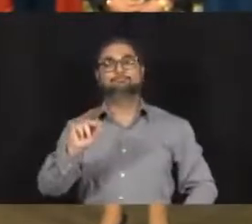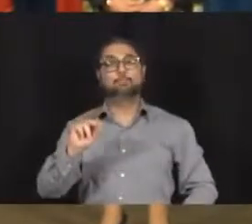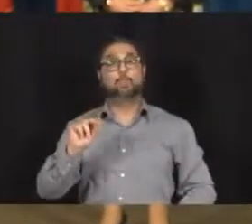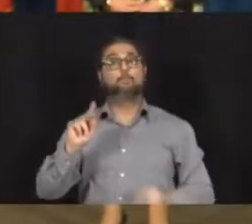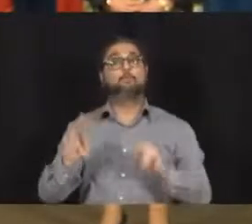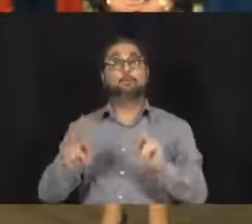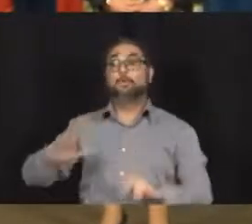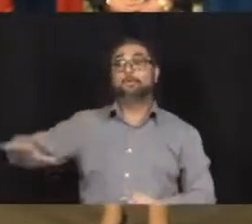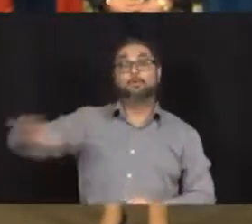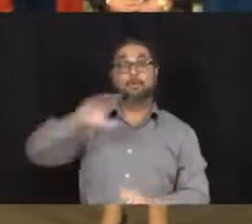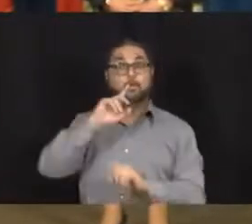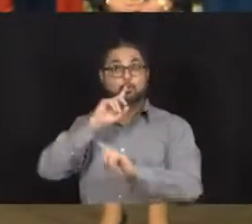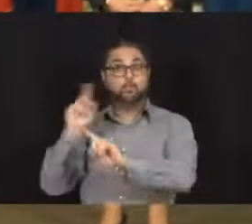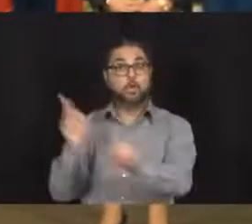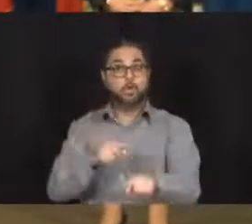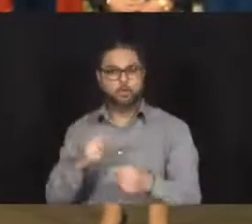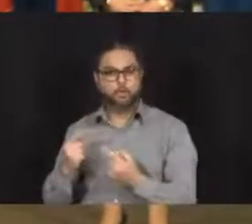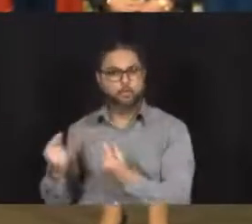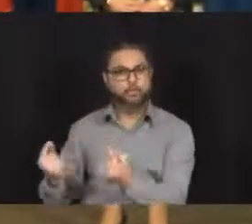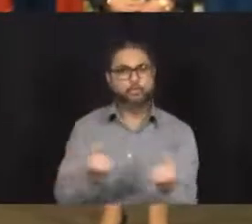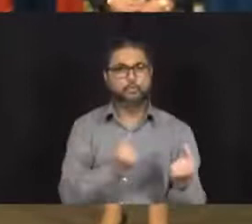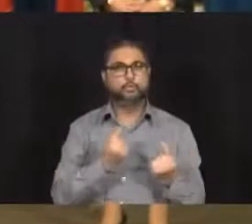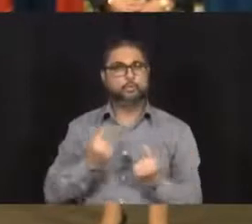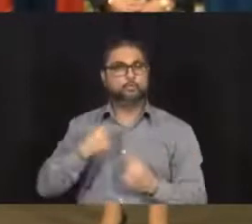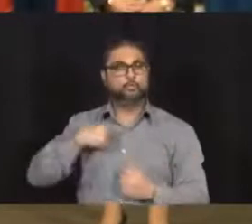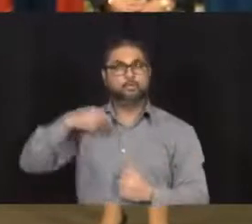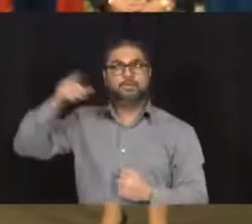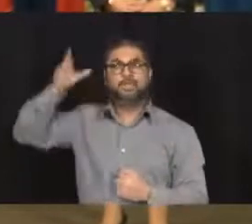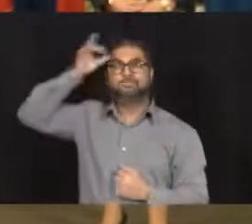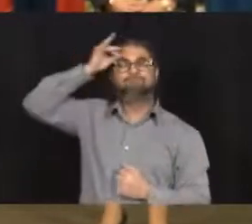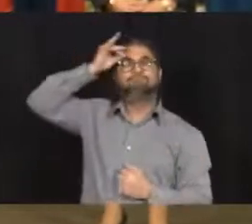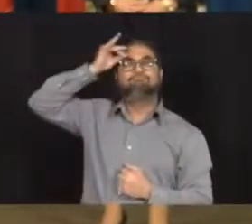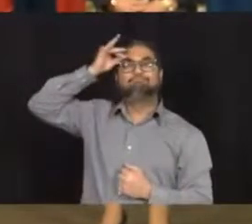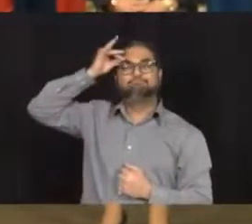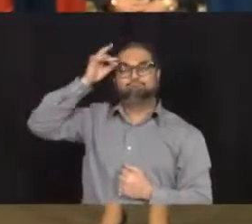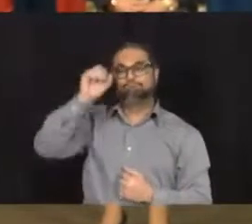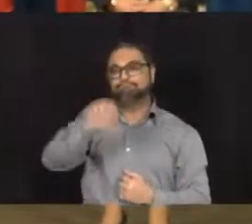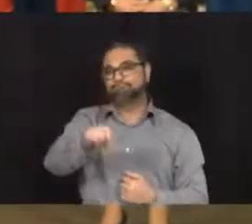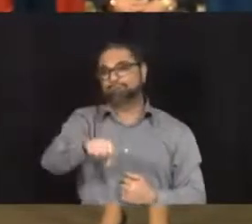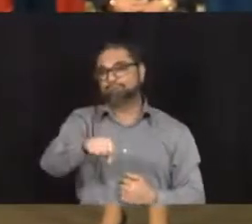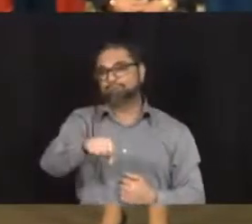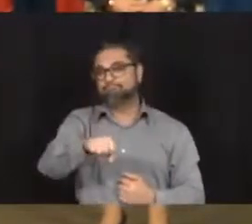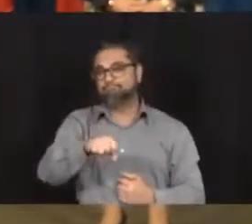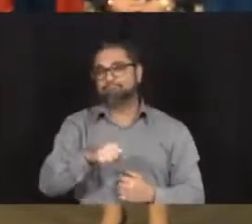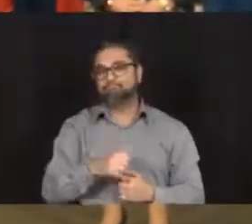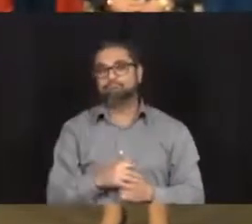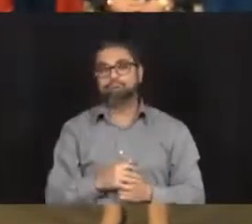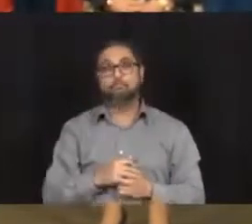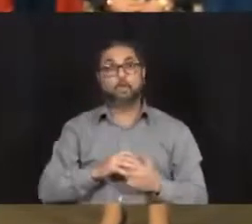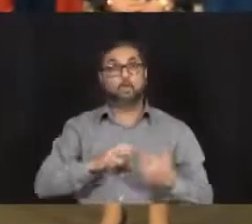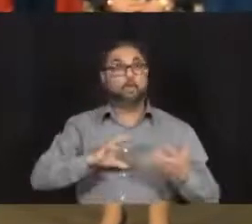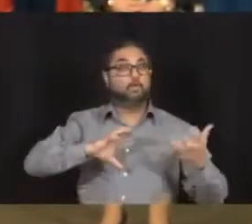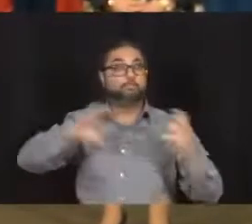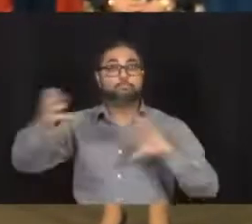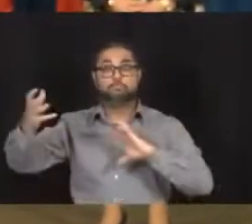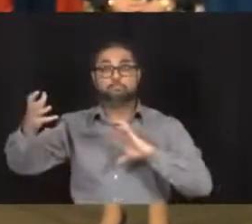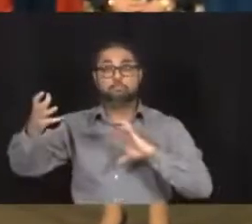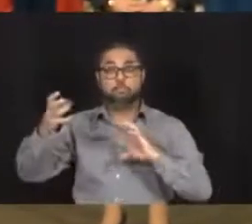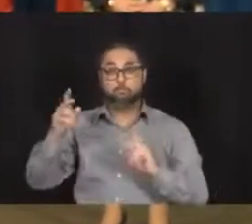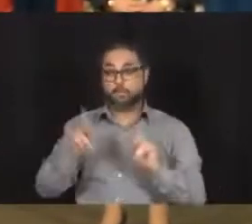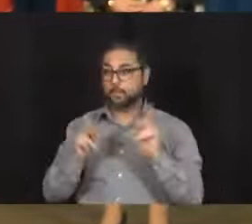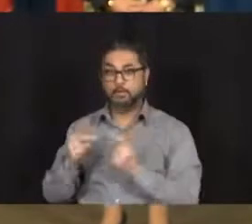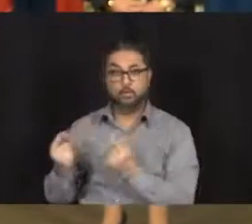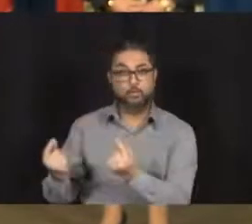these moments. It's the people's response to adversity that defines the character of an entire